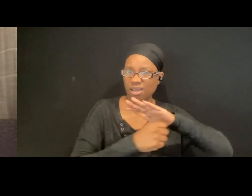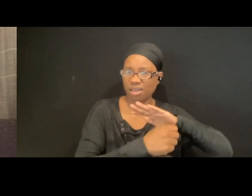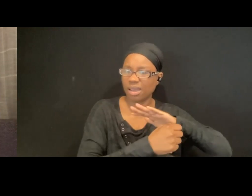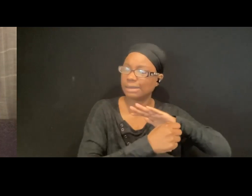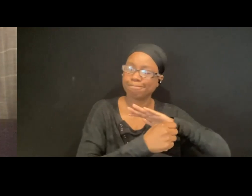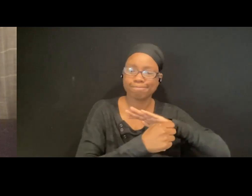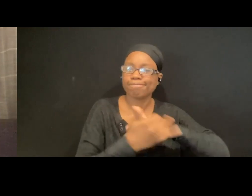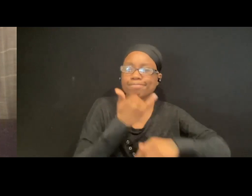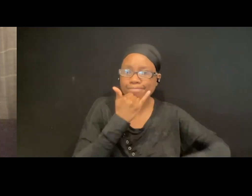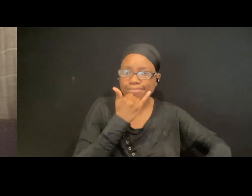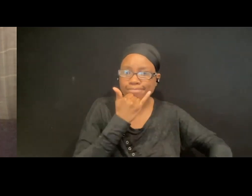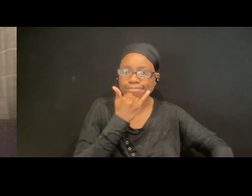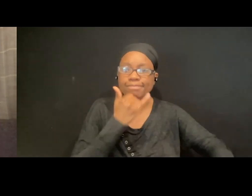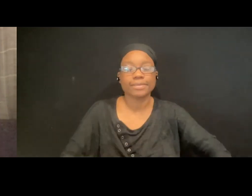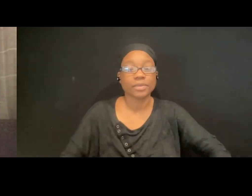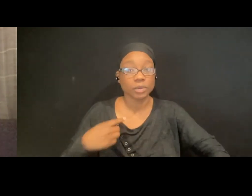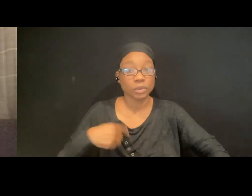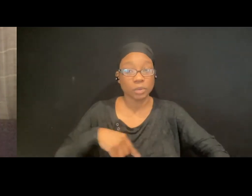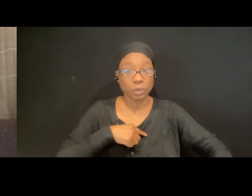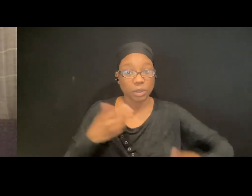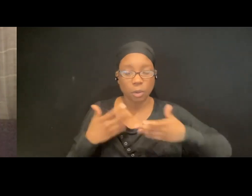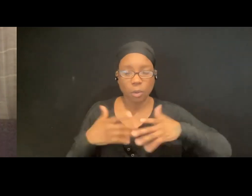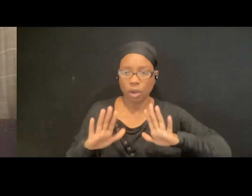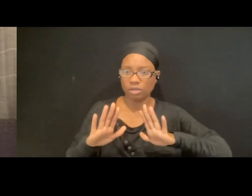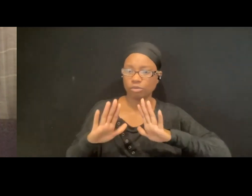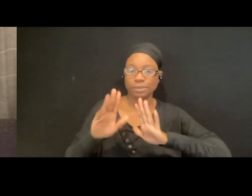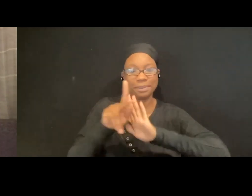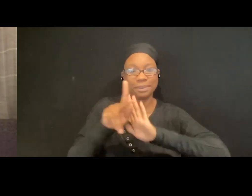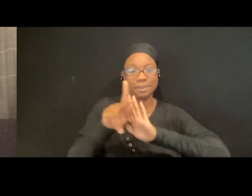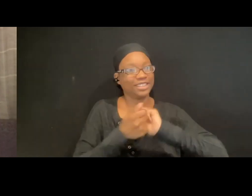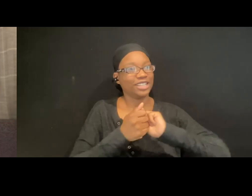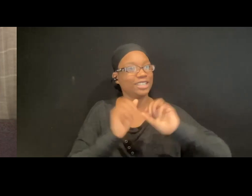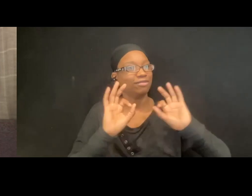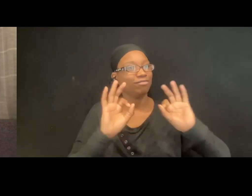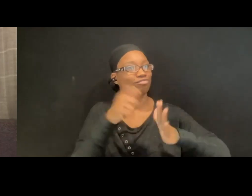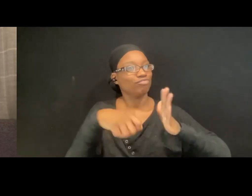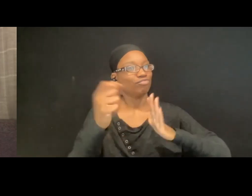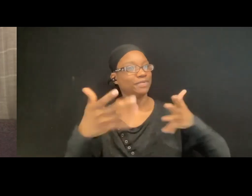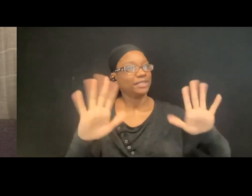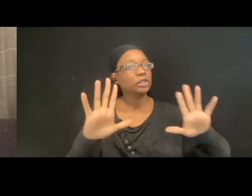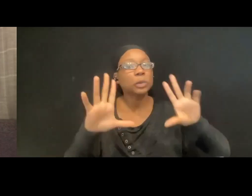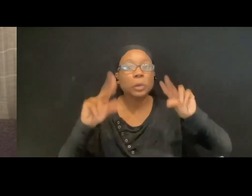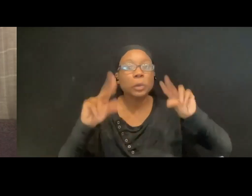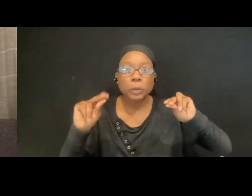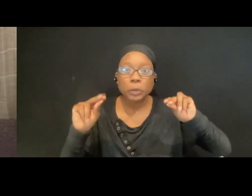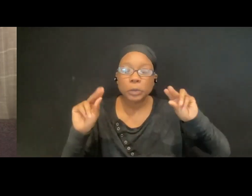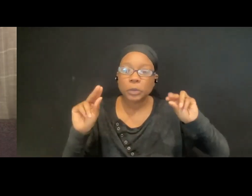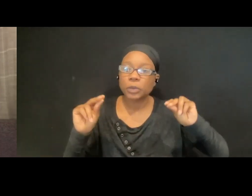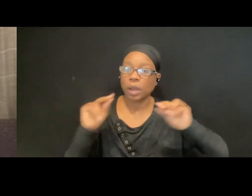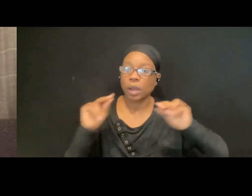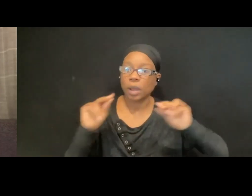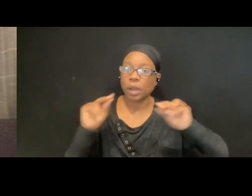And that we don't want to stop with the policy change, or the policy change isn't what we are mostly